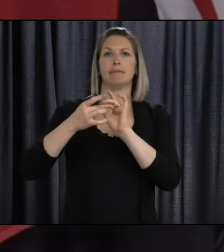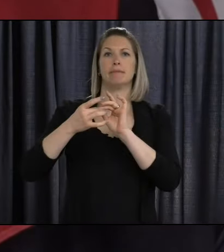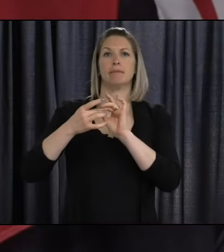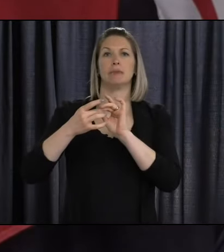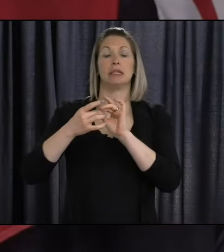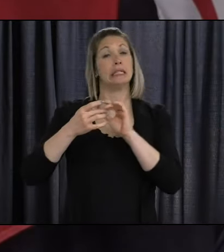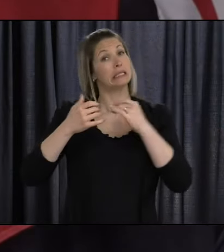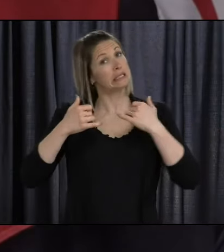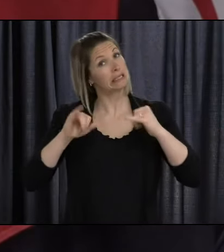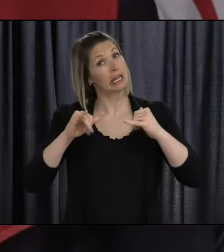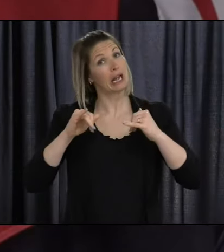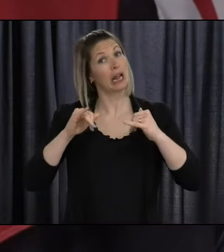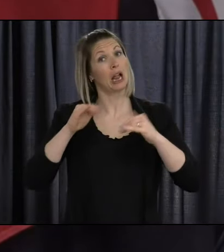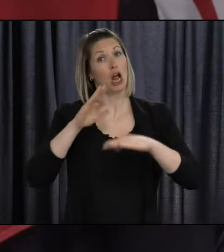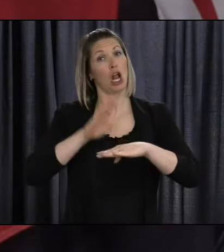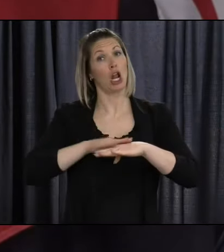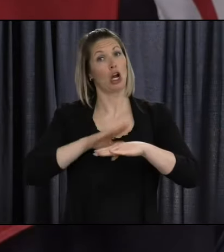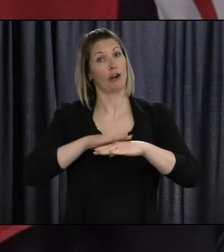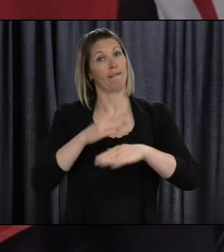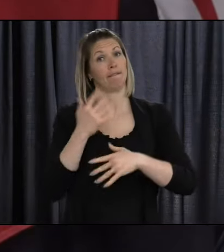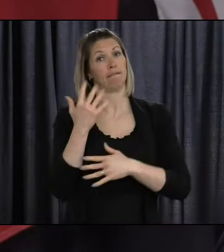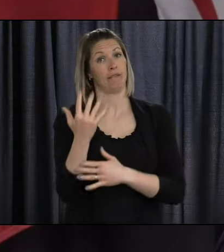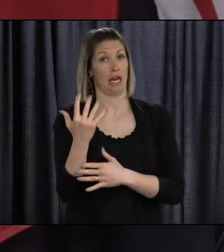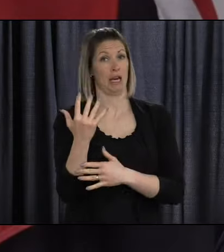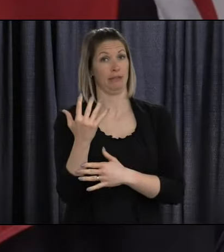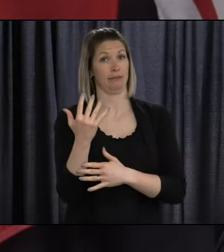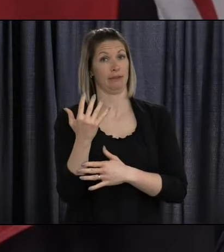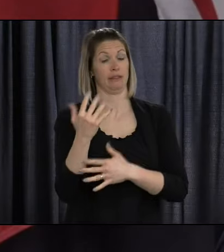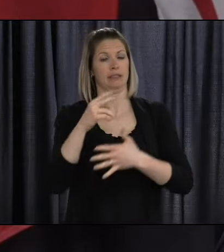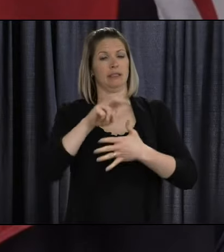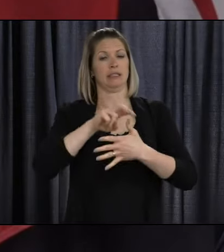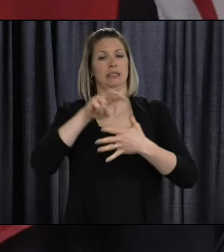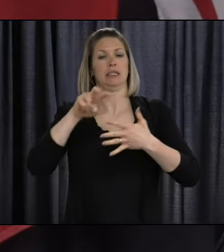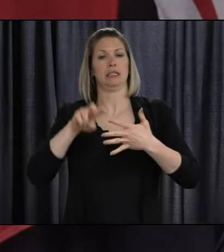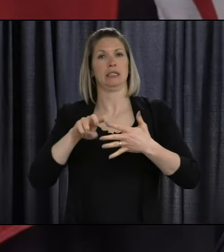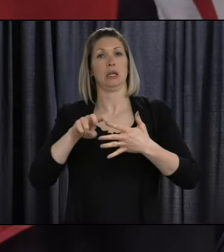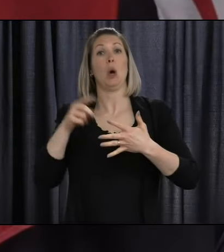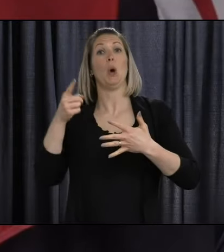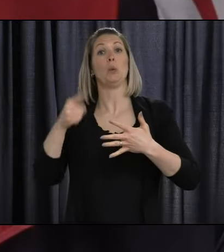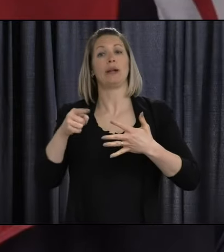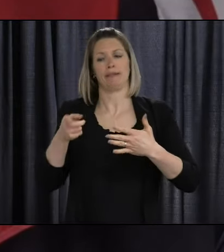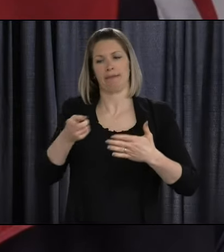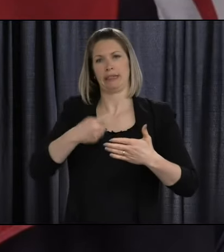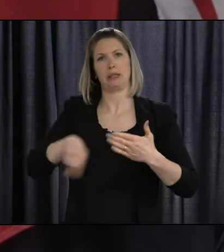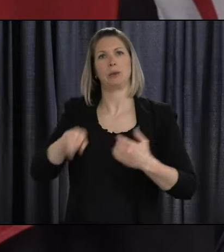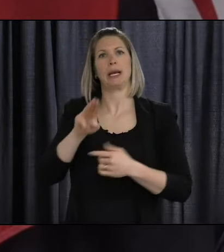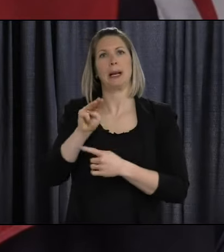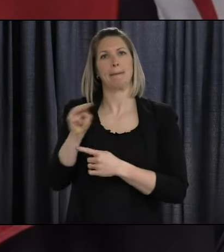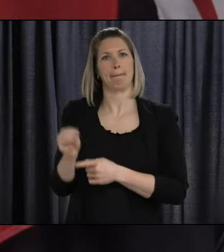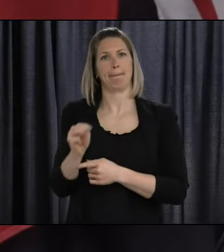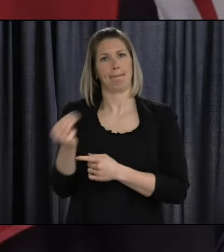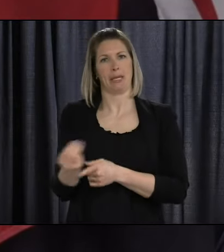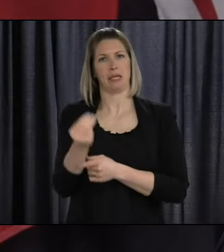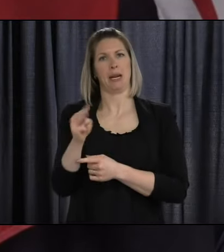in Alert 5, moving to Alert 4 on Monday of next week. So we thank you for all the for how